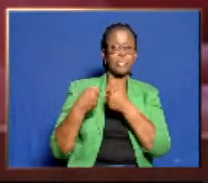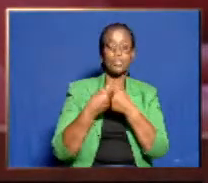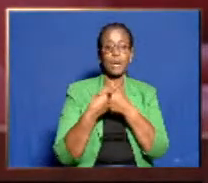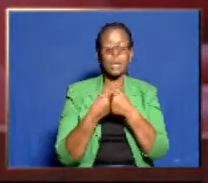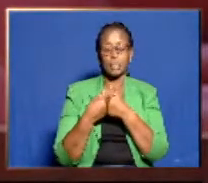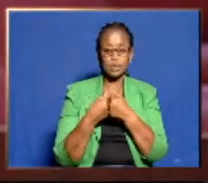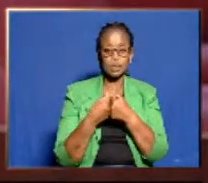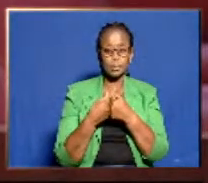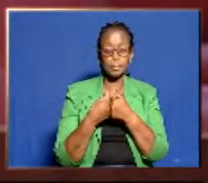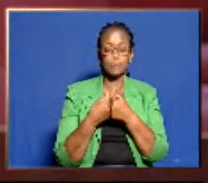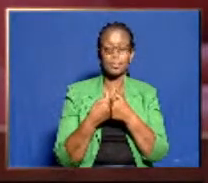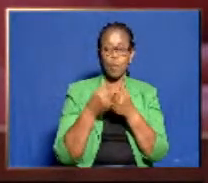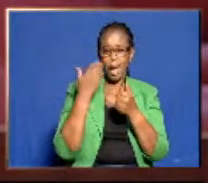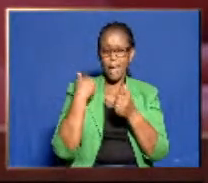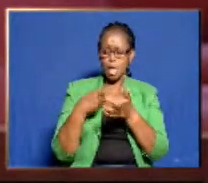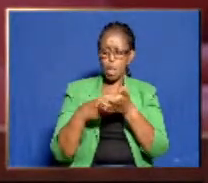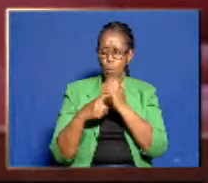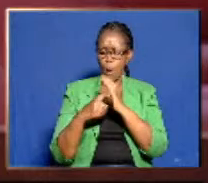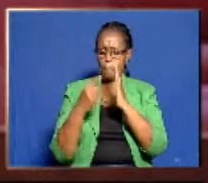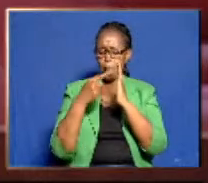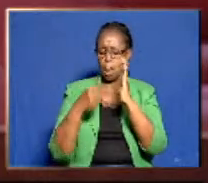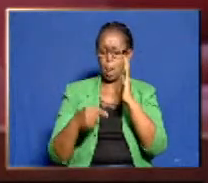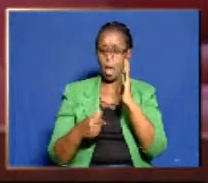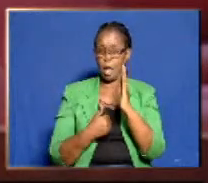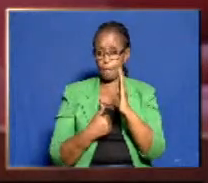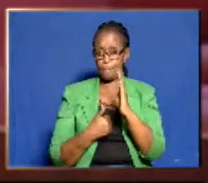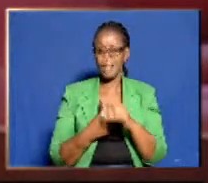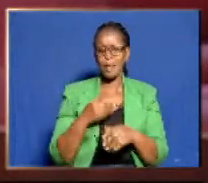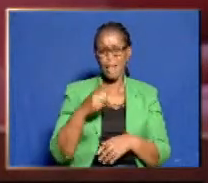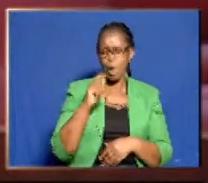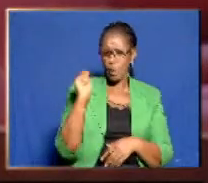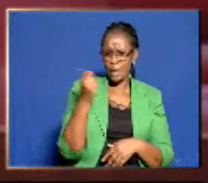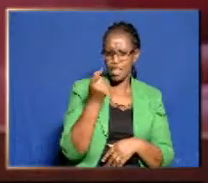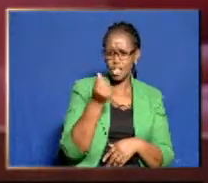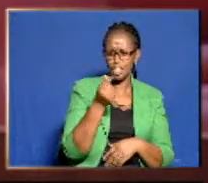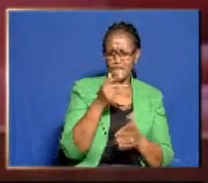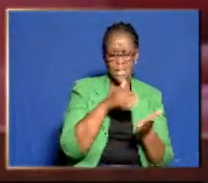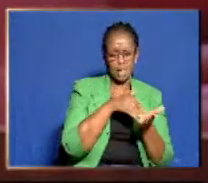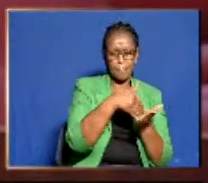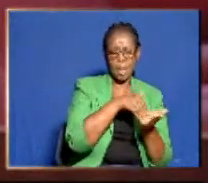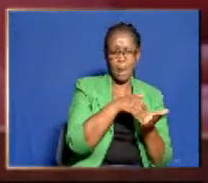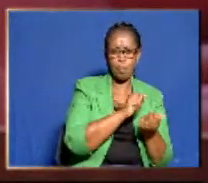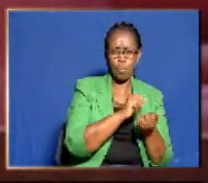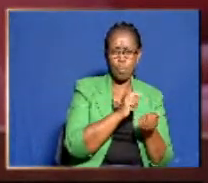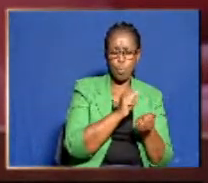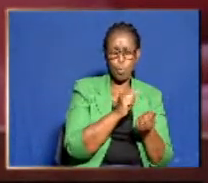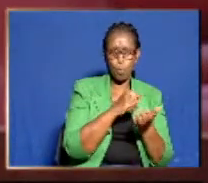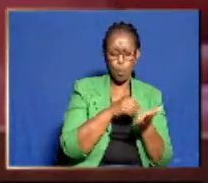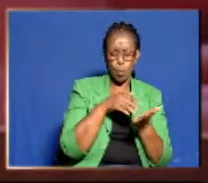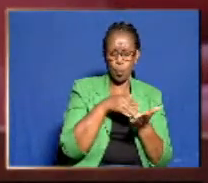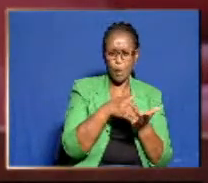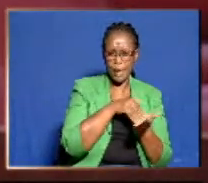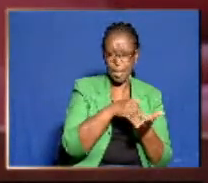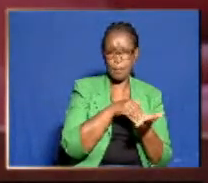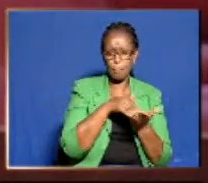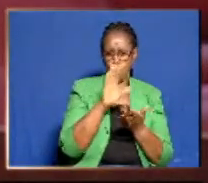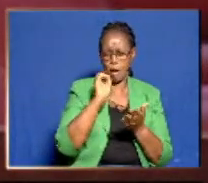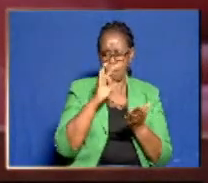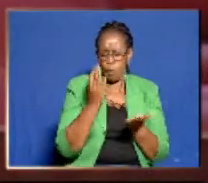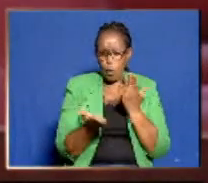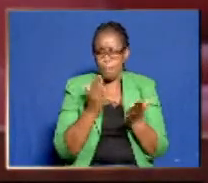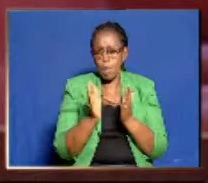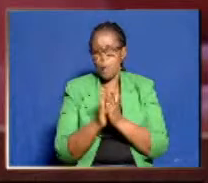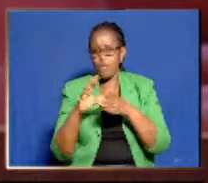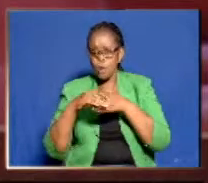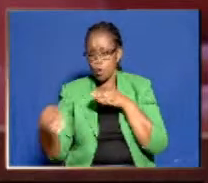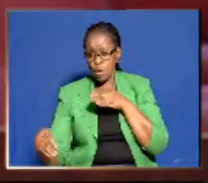ministry. First, the depreciation of shilling against the dollar. Because you appreciate, Honorable Speaker, that the Minister of Foreign Affairs